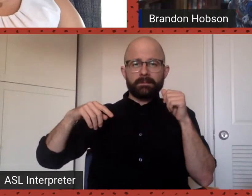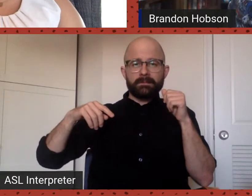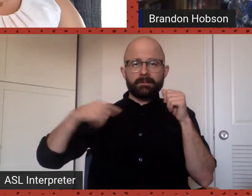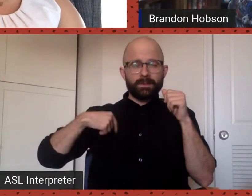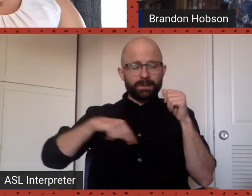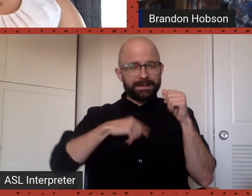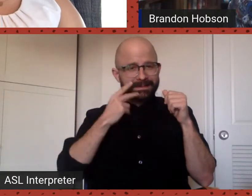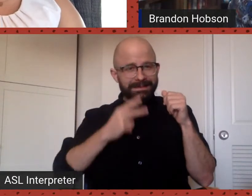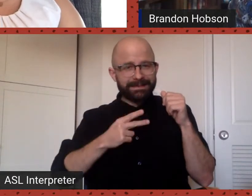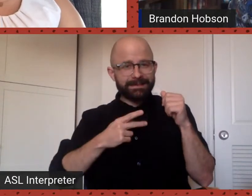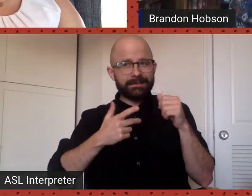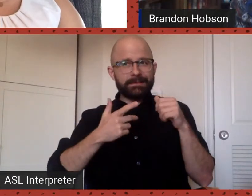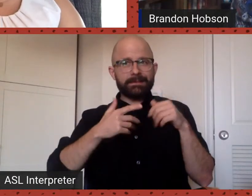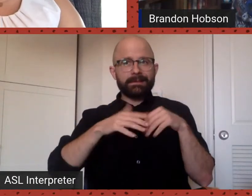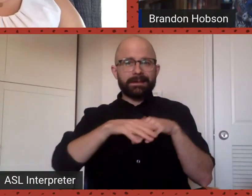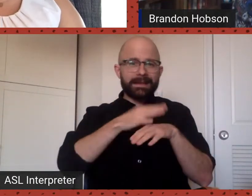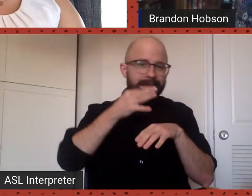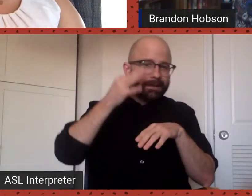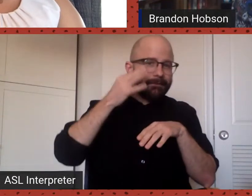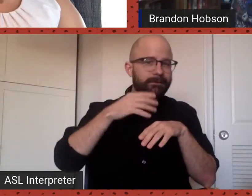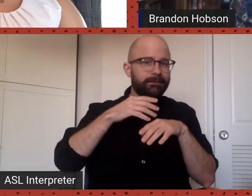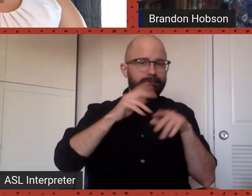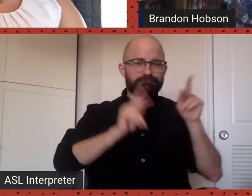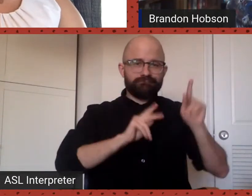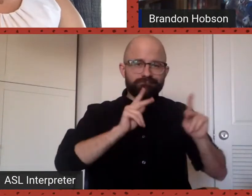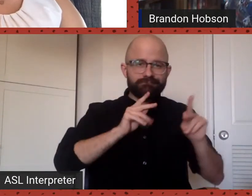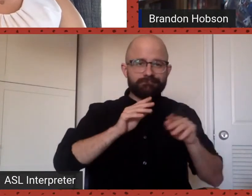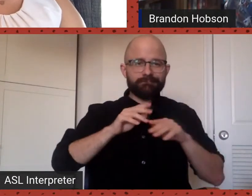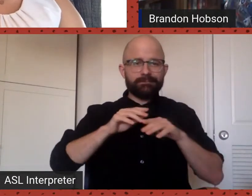Native writers in whole new